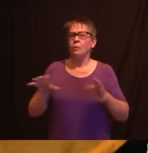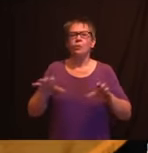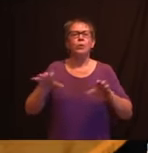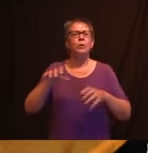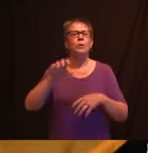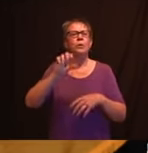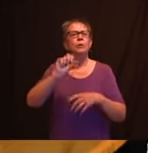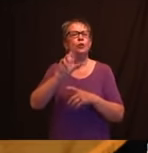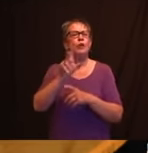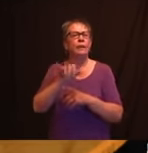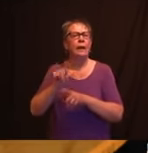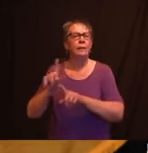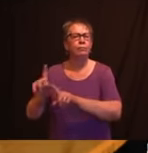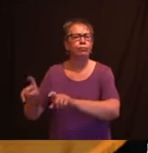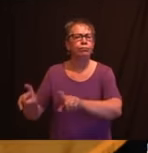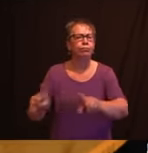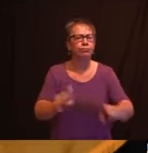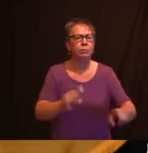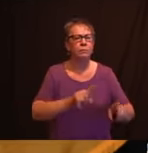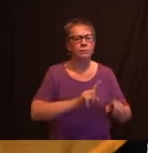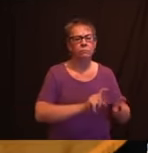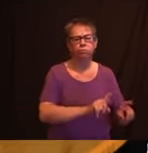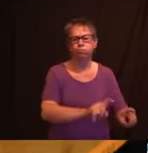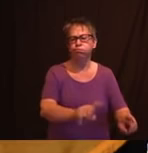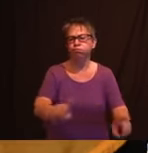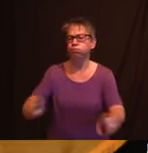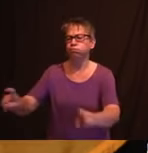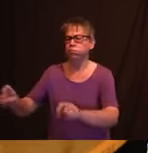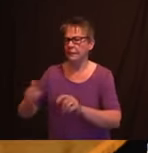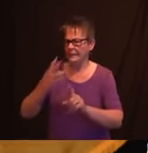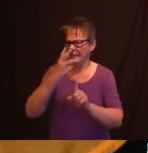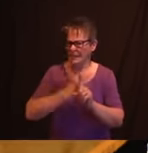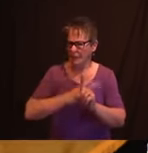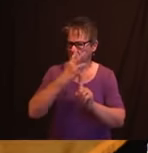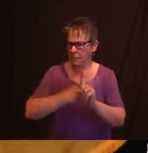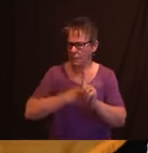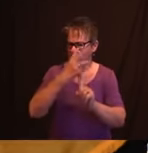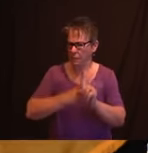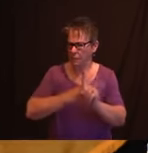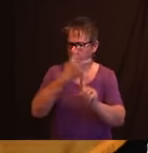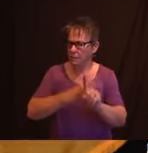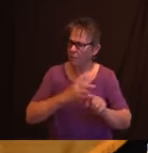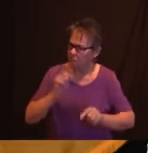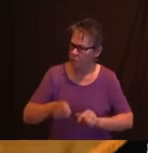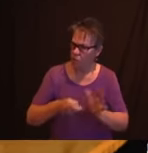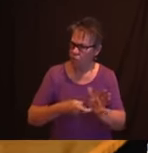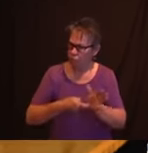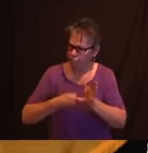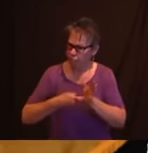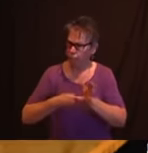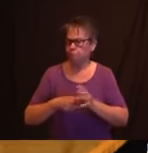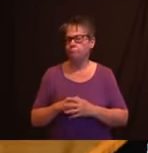Governor's Task Force on transforming the New Jersey's long-term care delivery system.